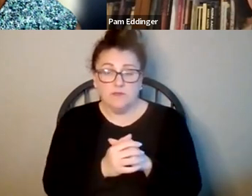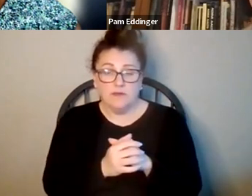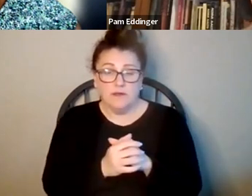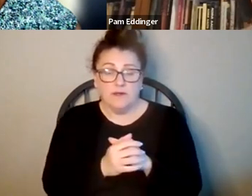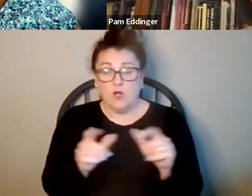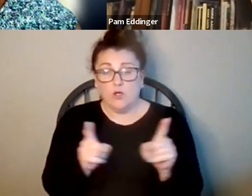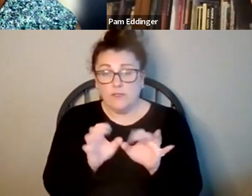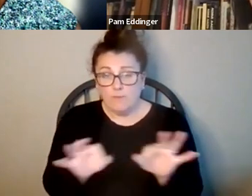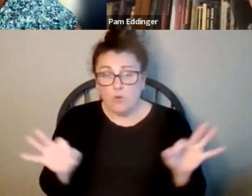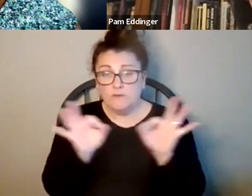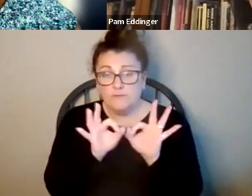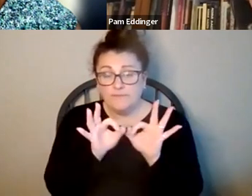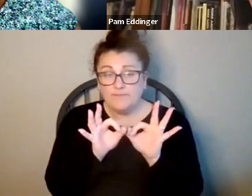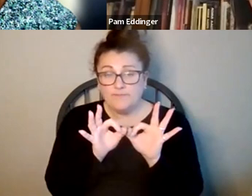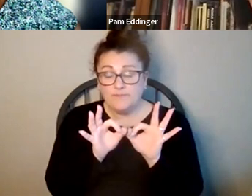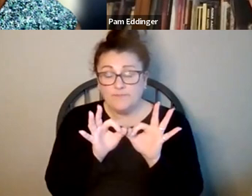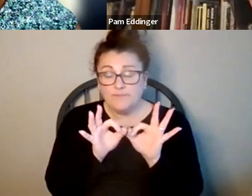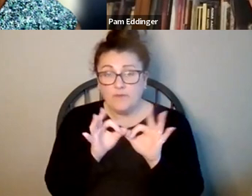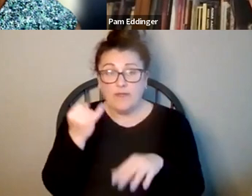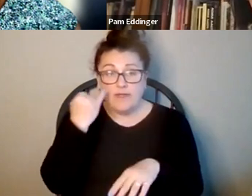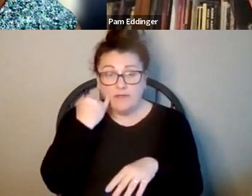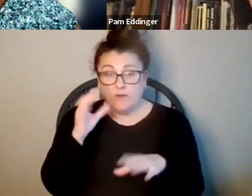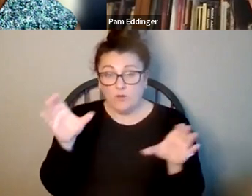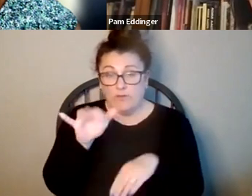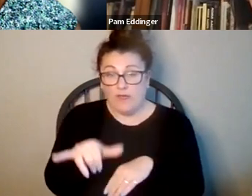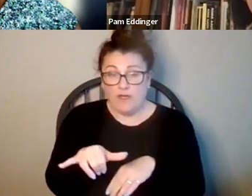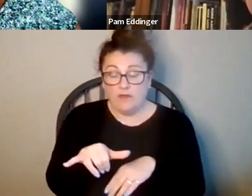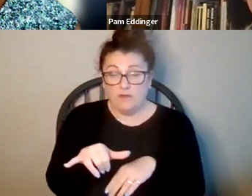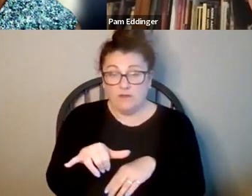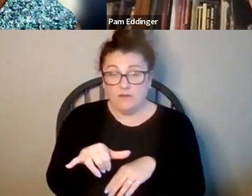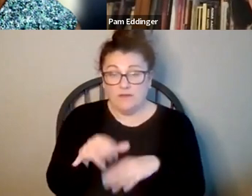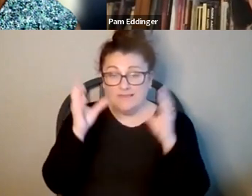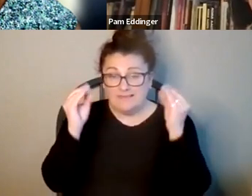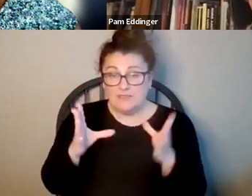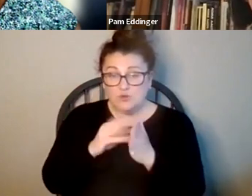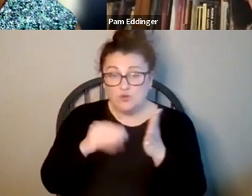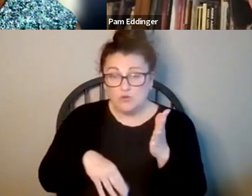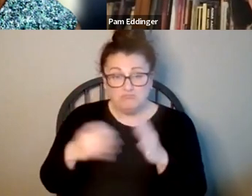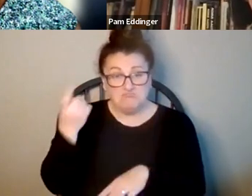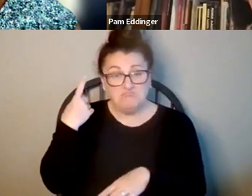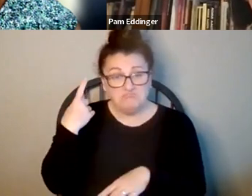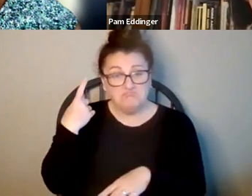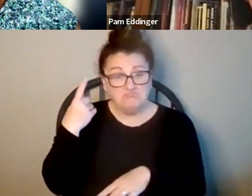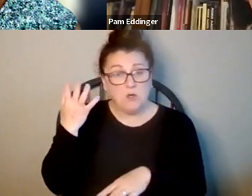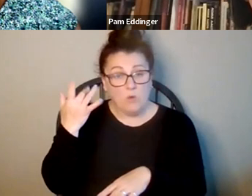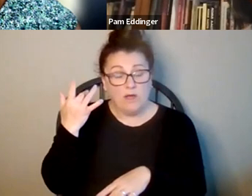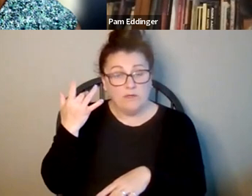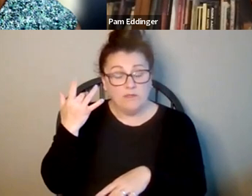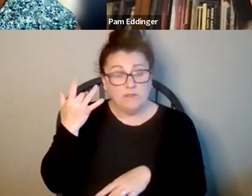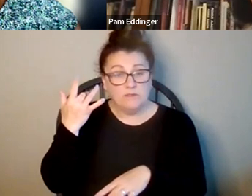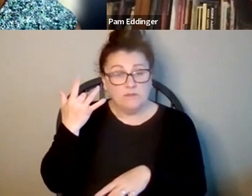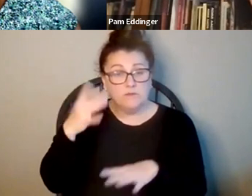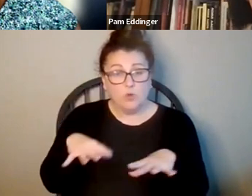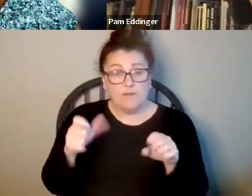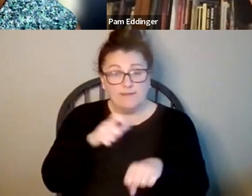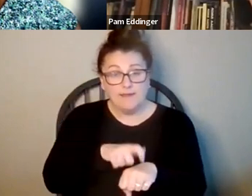I think it's important enough that if we did do it, I think teachers and students would understand why we were taking time out of the